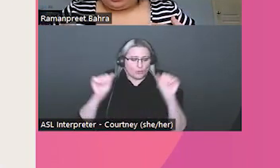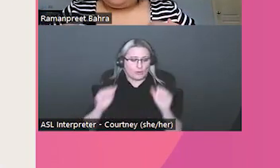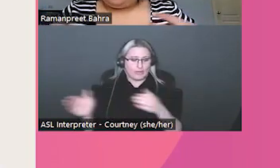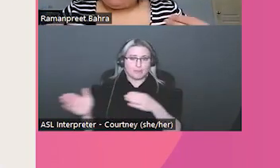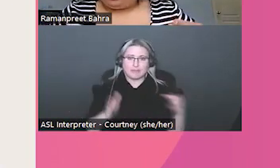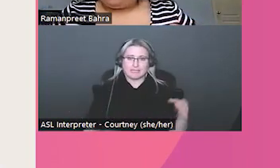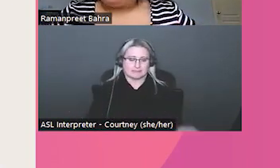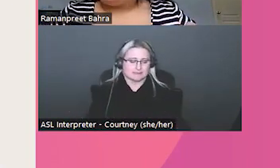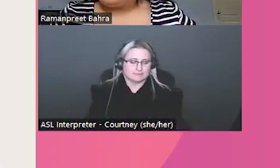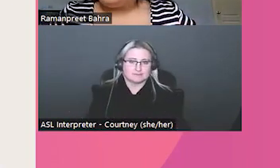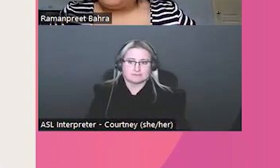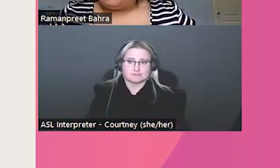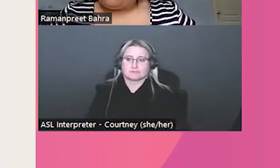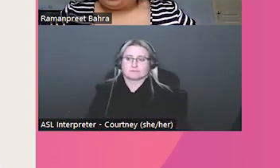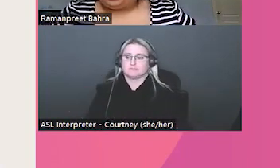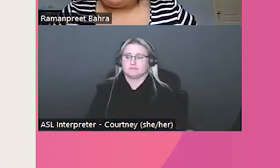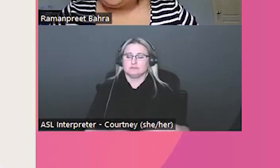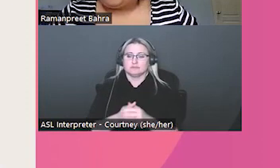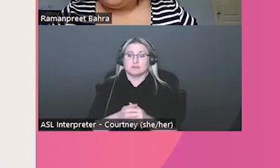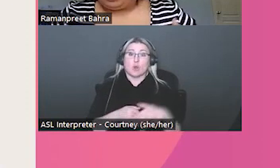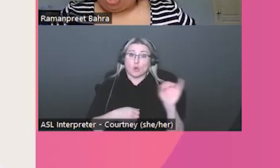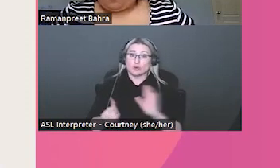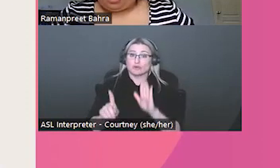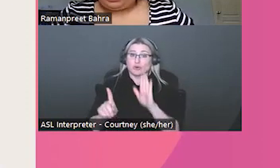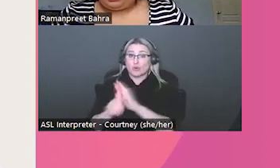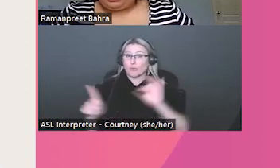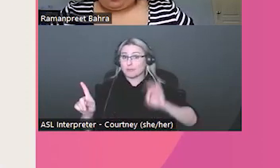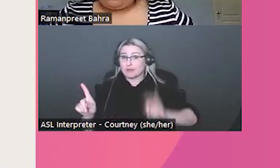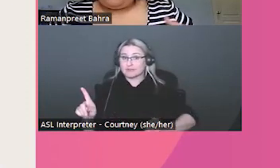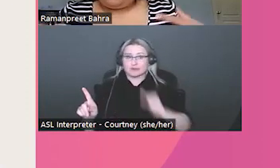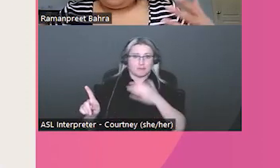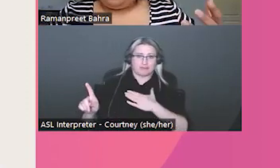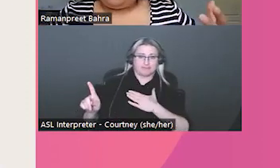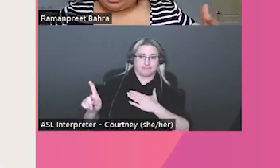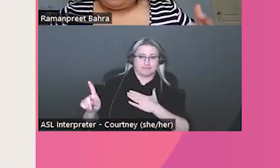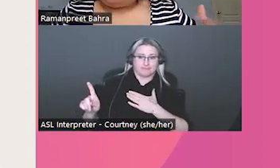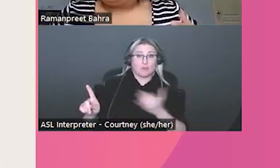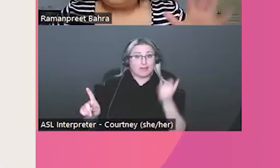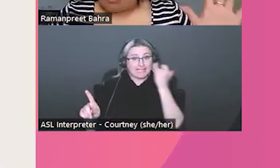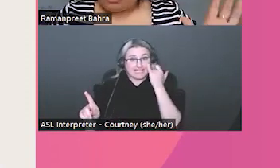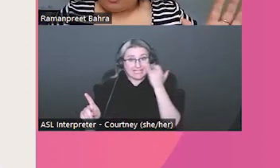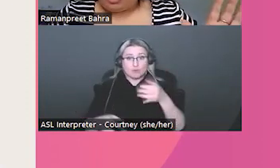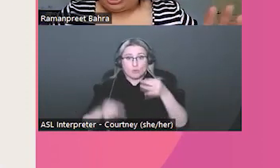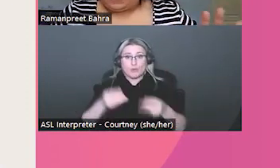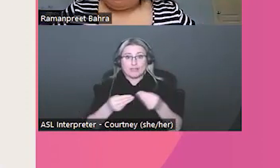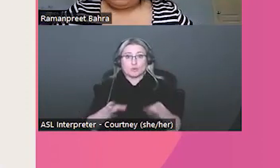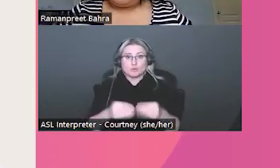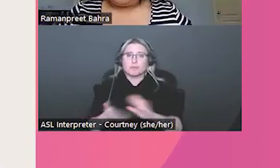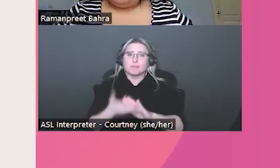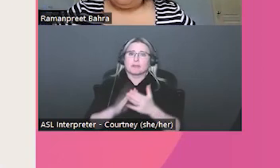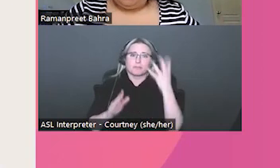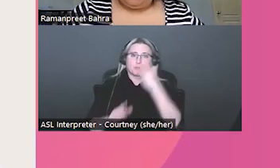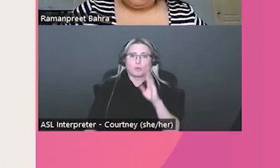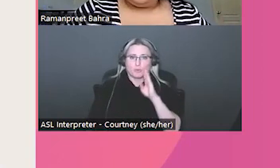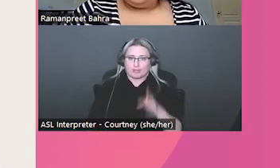emotional turmoil through the phrasing of "this is for your betterment, not mine." Or if you're to lose weight, you'll be so much prettier.